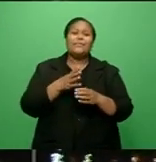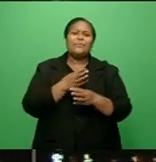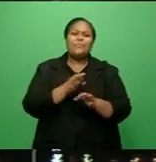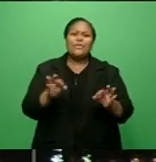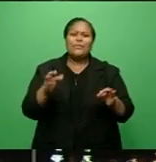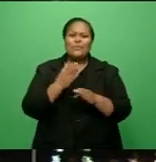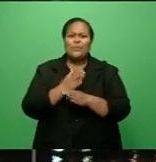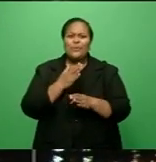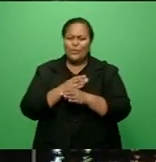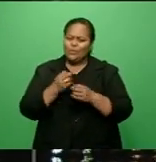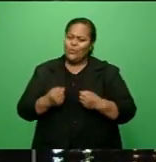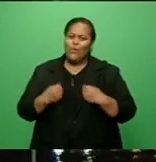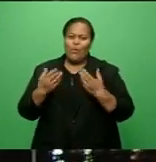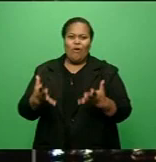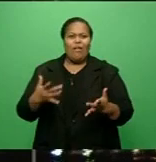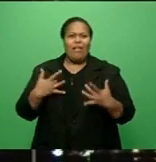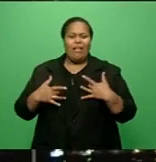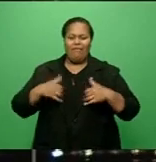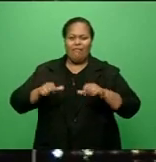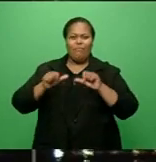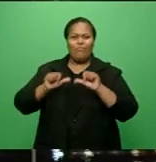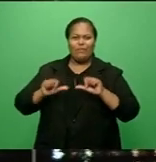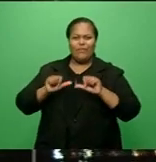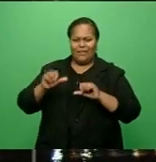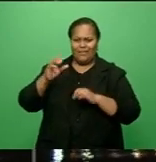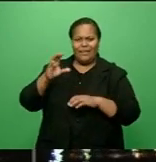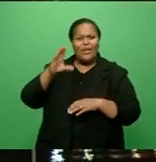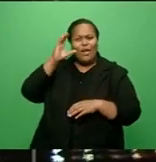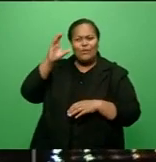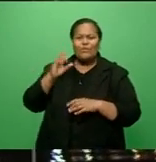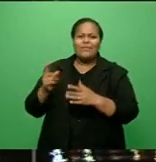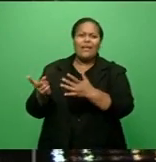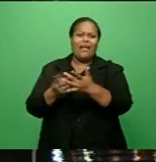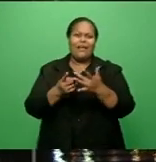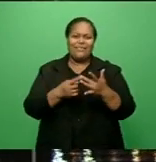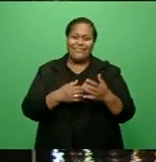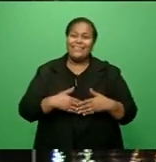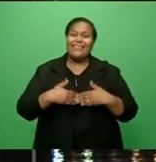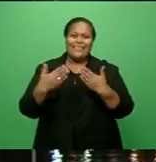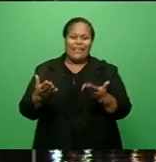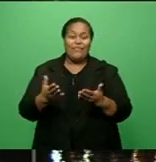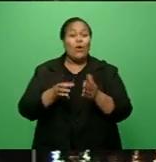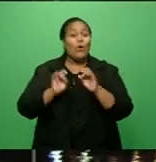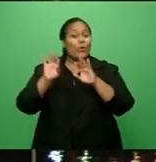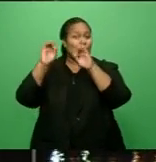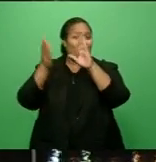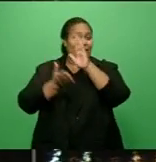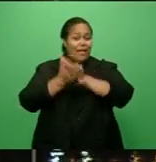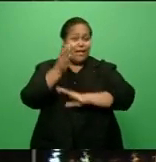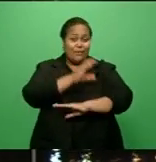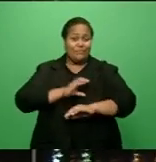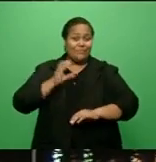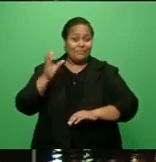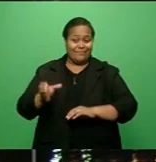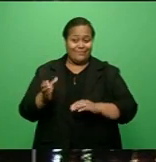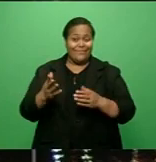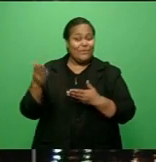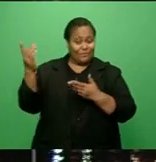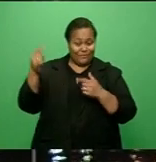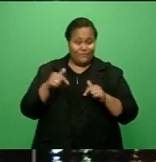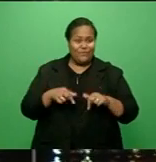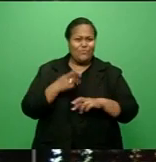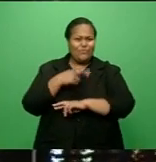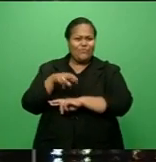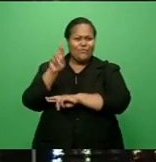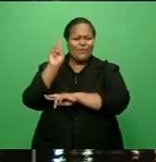defend the nation and serve in some of the world's toughest locations. Australian High Commissioner to Fiji, John Feeks, says Fijian peacekeepers have